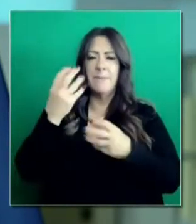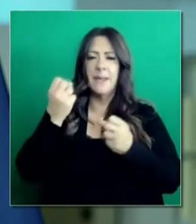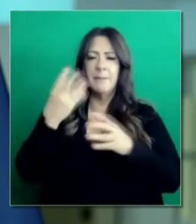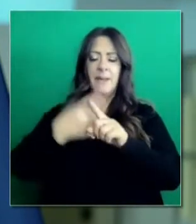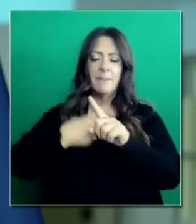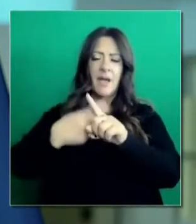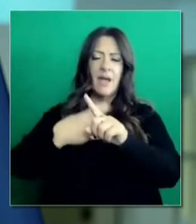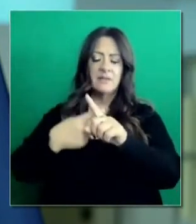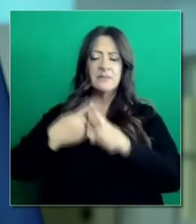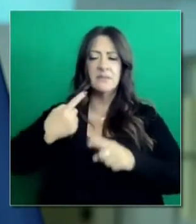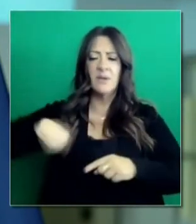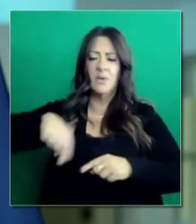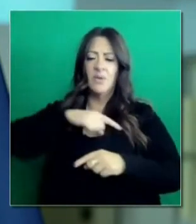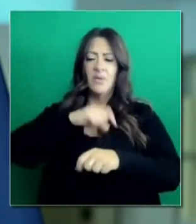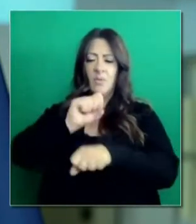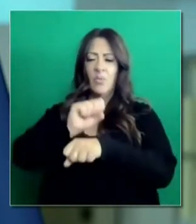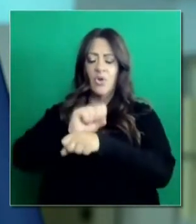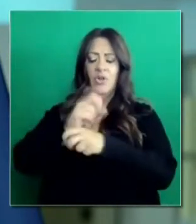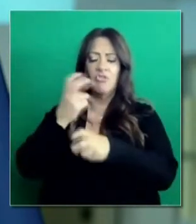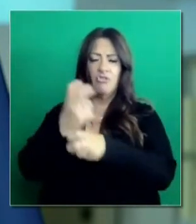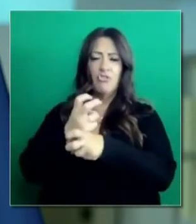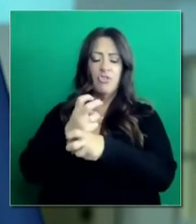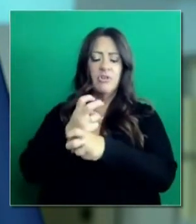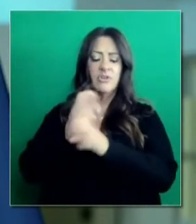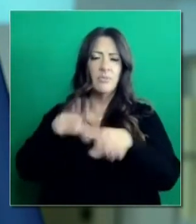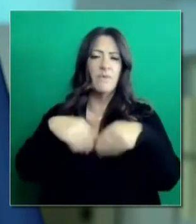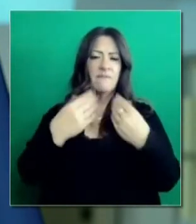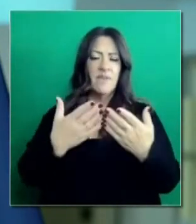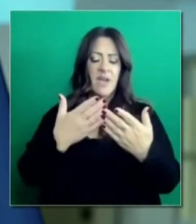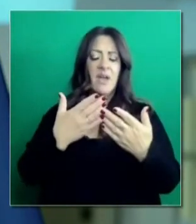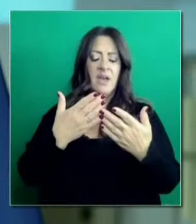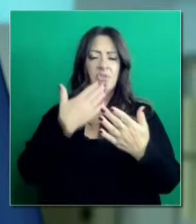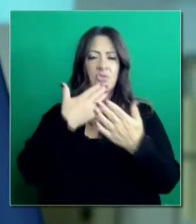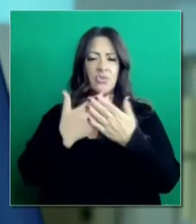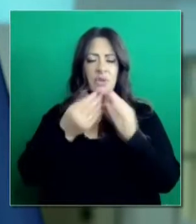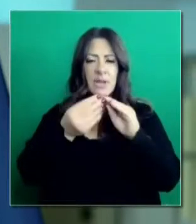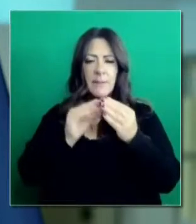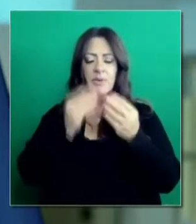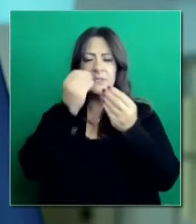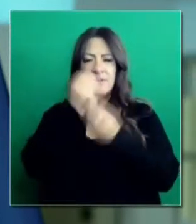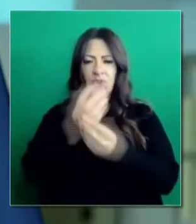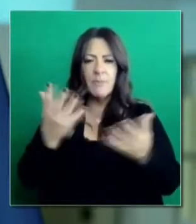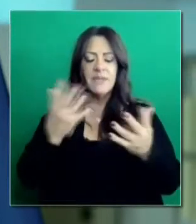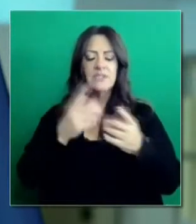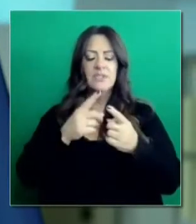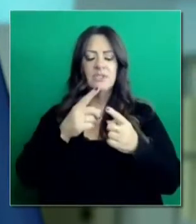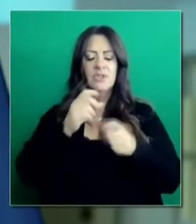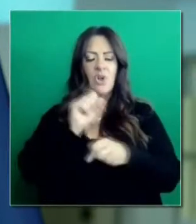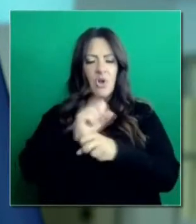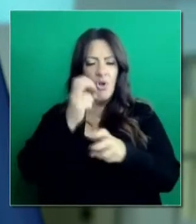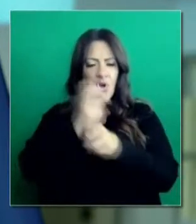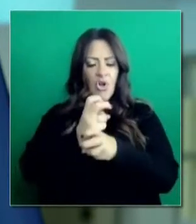in particular last few weeks as we've worked hard to get to this point,